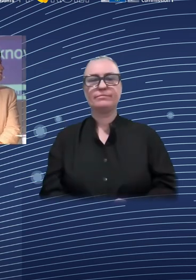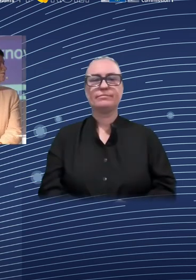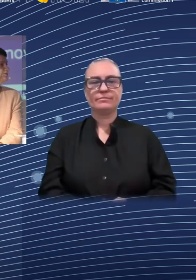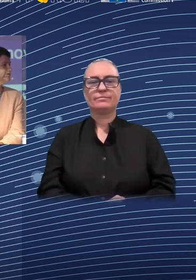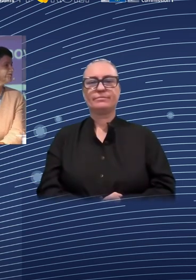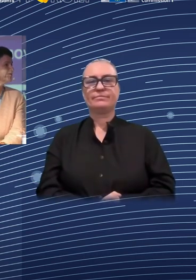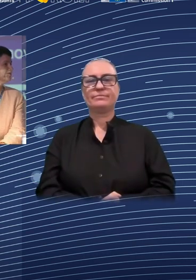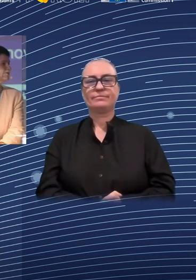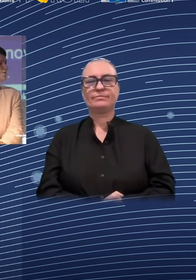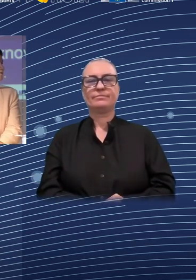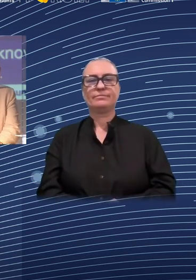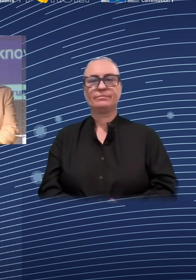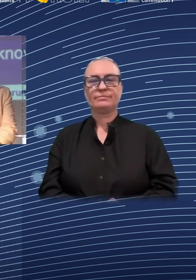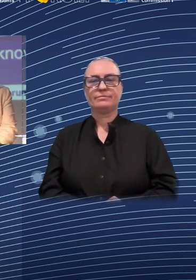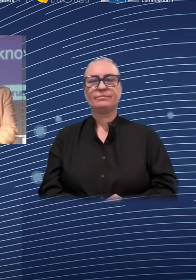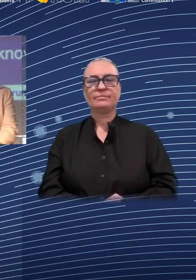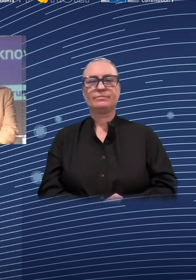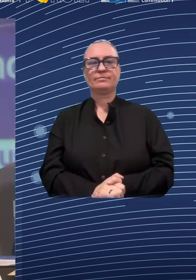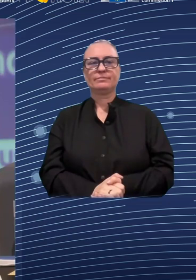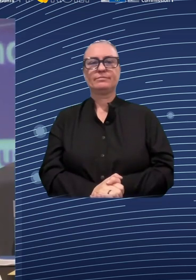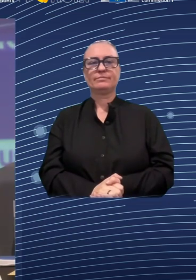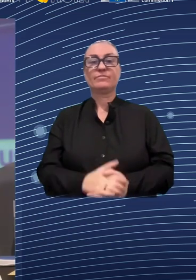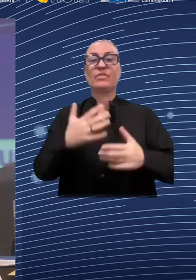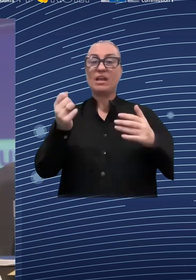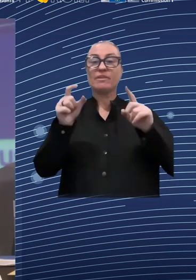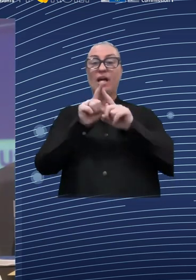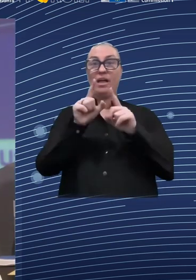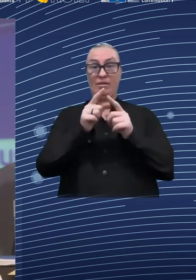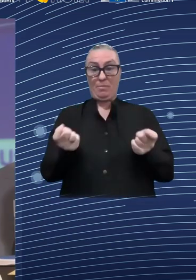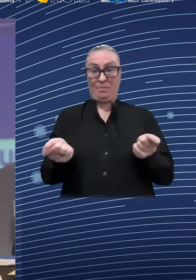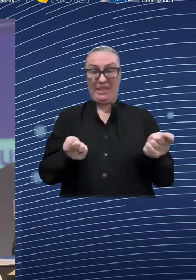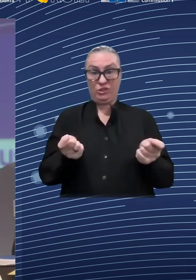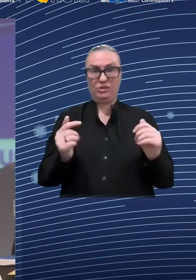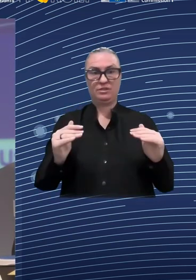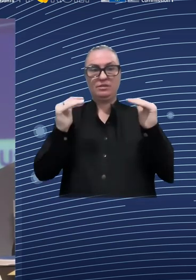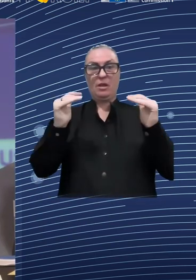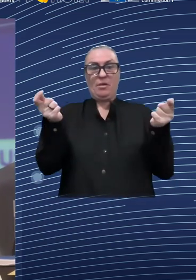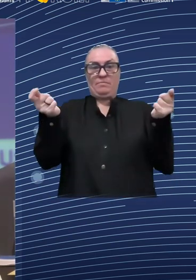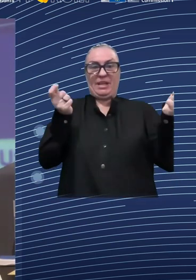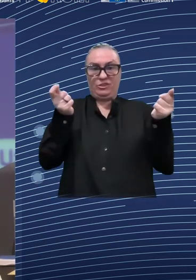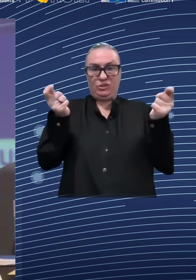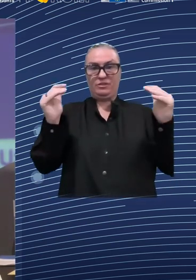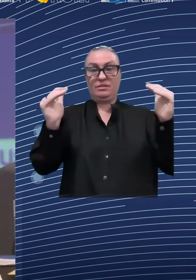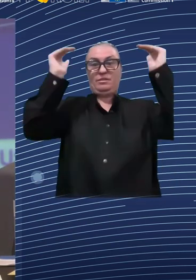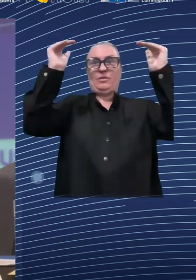the industry side a specific interest in AI skills? Oh, certainly, yes.